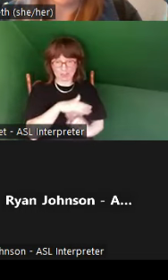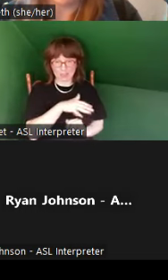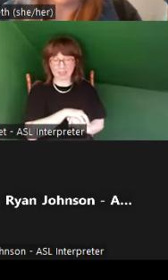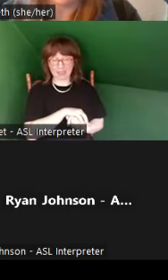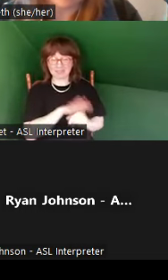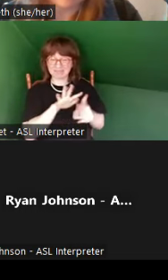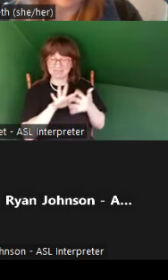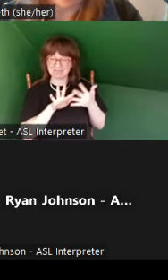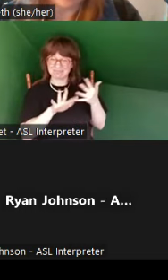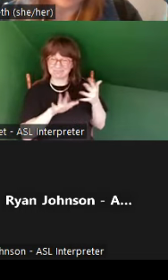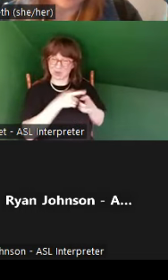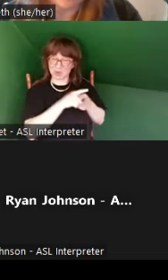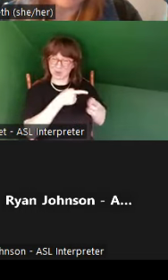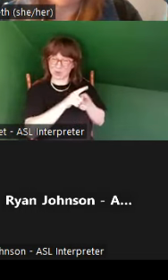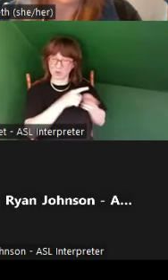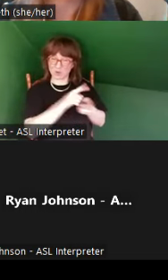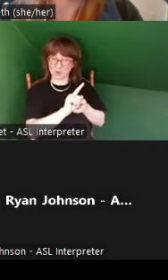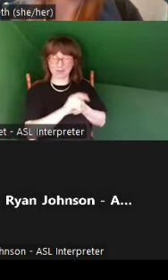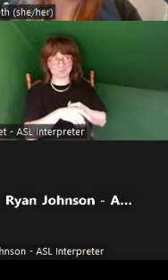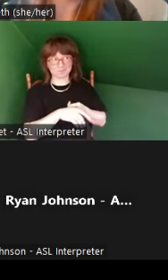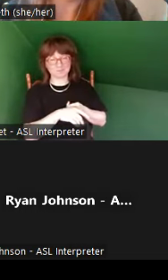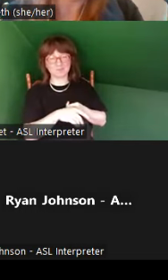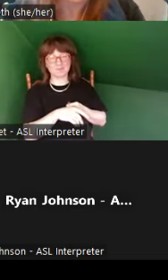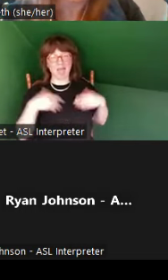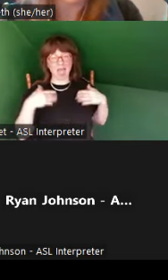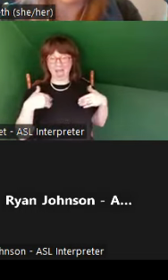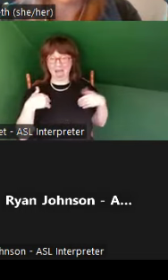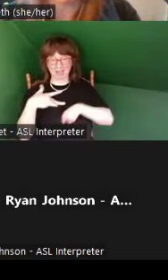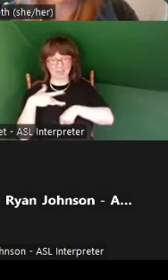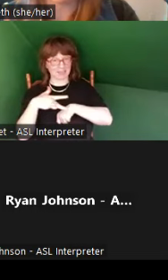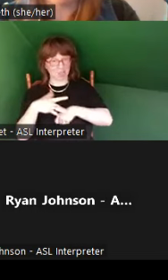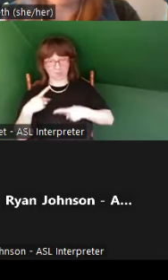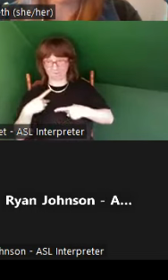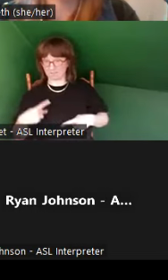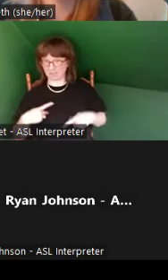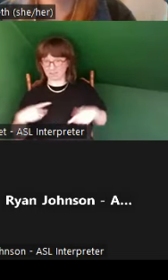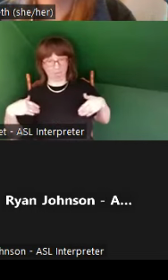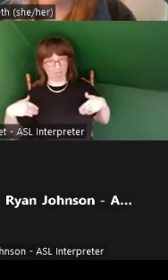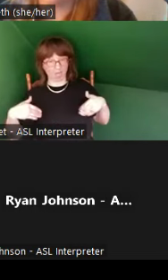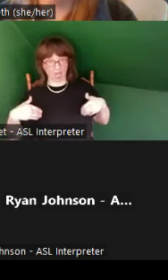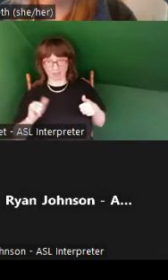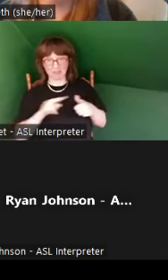Those sorts of threats that aren't threats of physical violence against the abuser themselves.